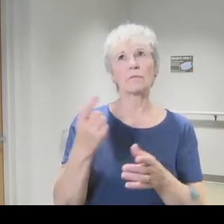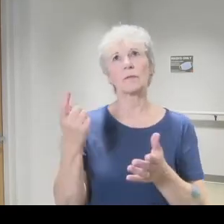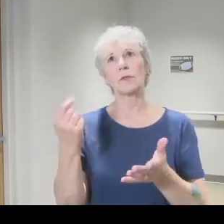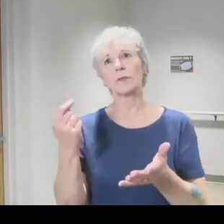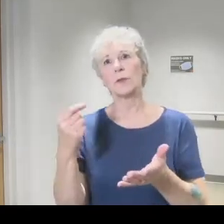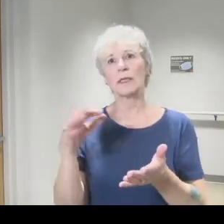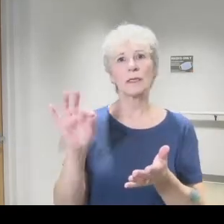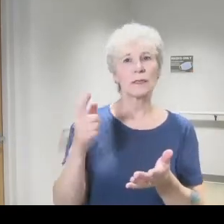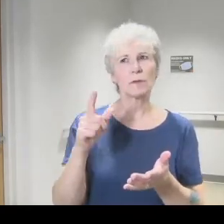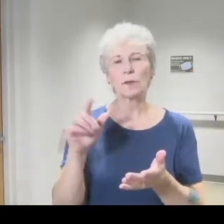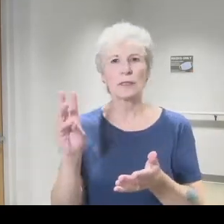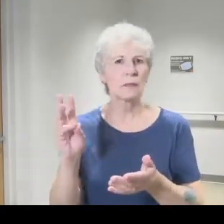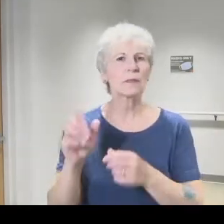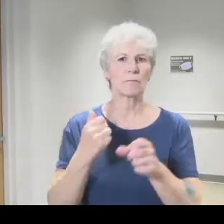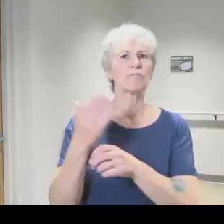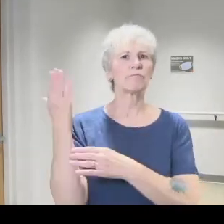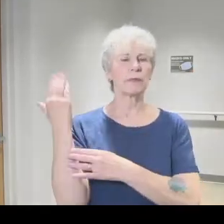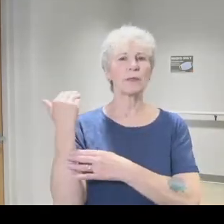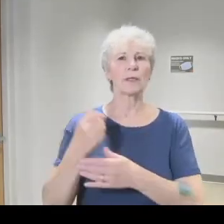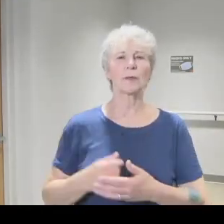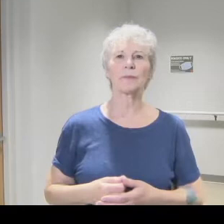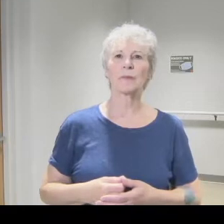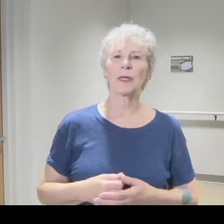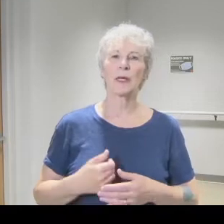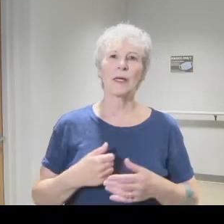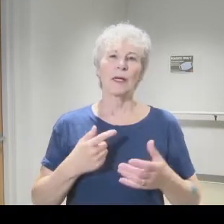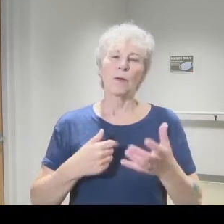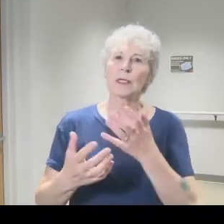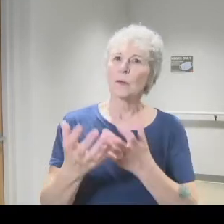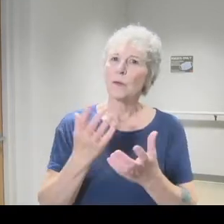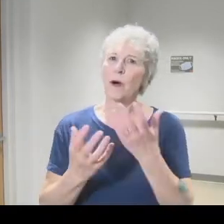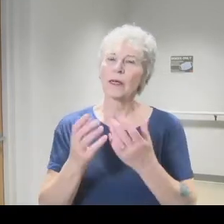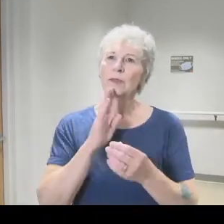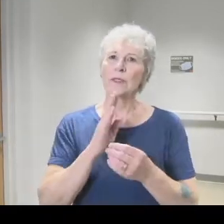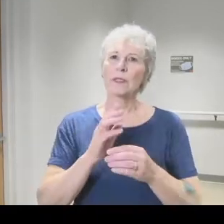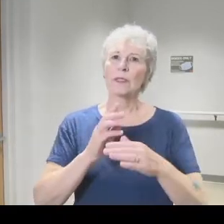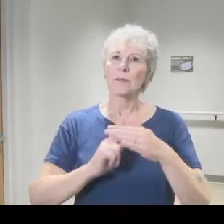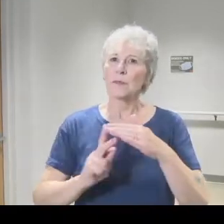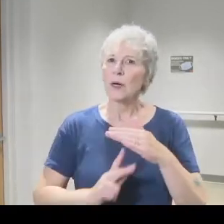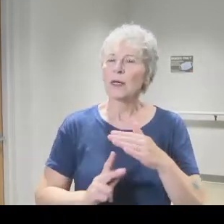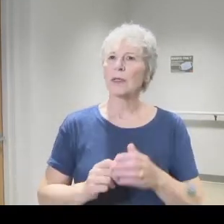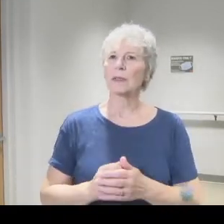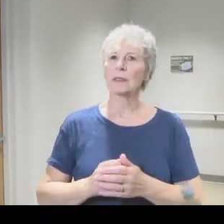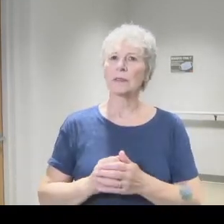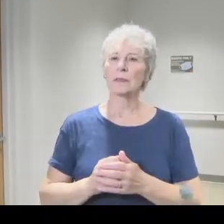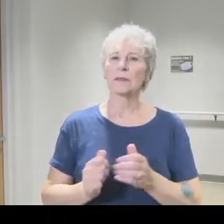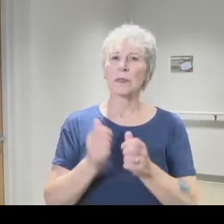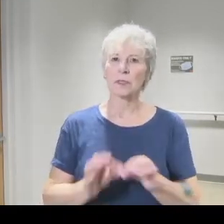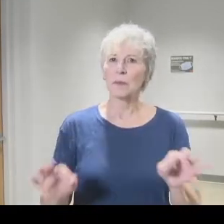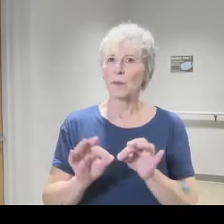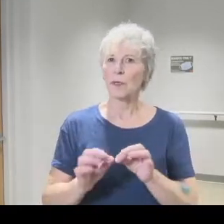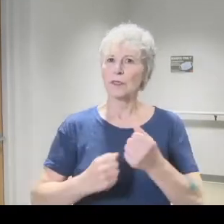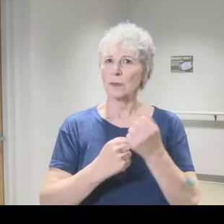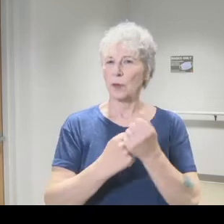26 years ago. And we seek to be the primary supporters of the ones we send. So that's